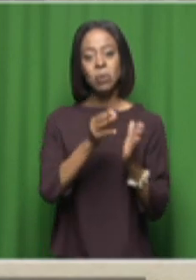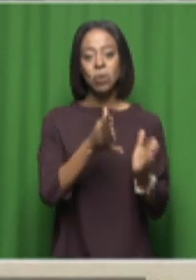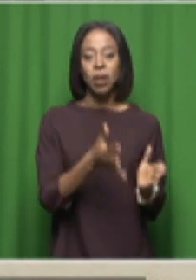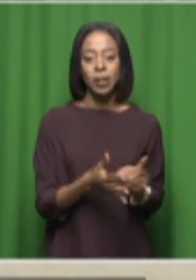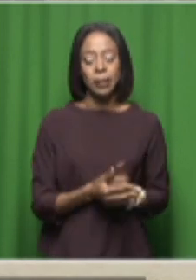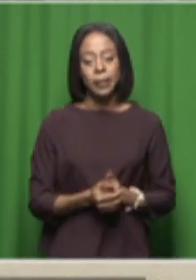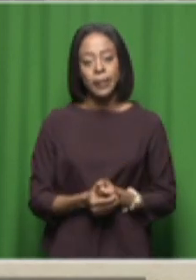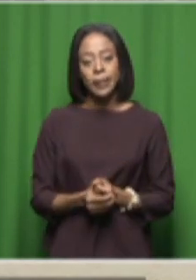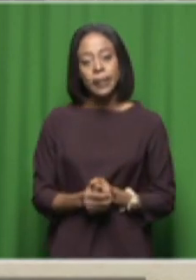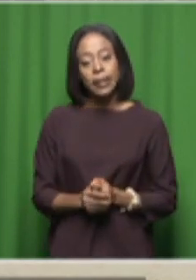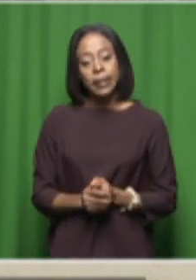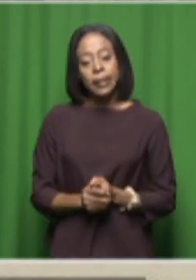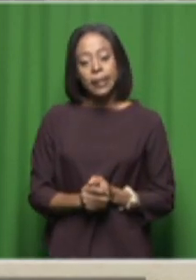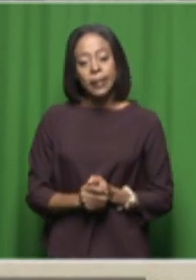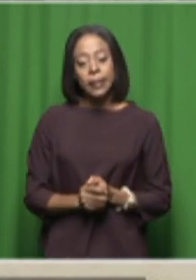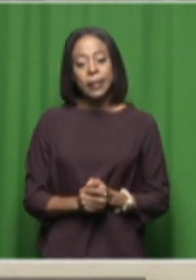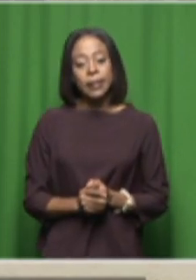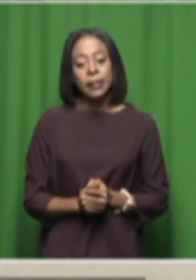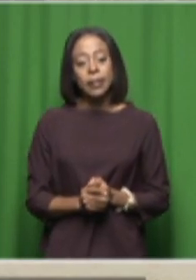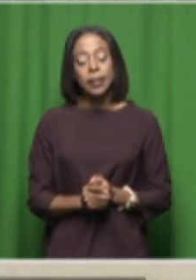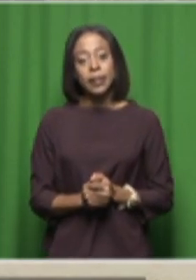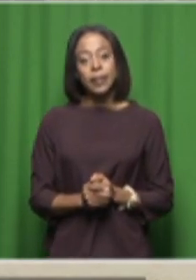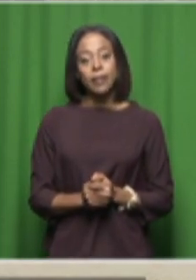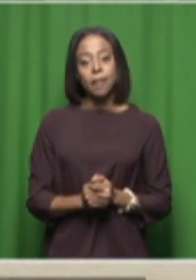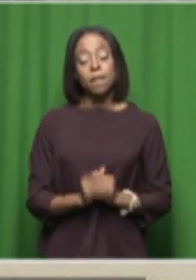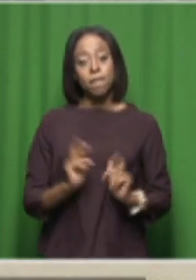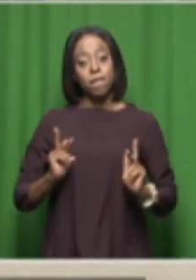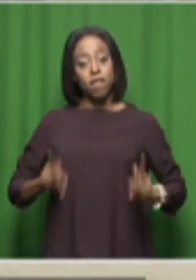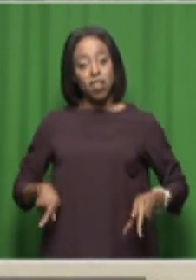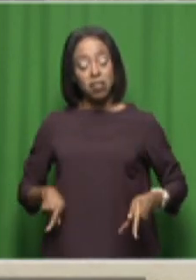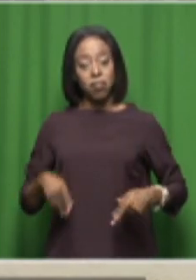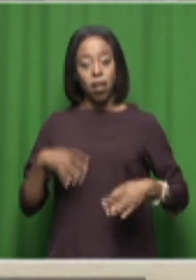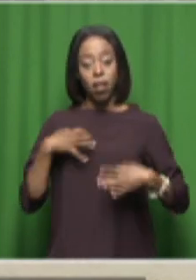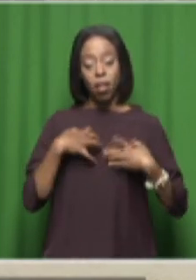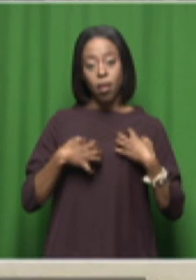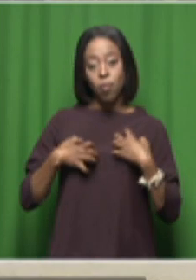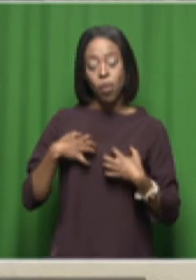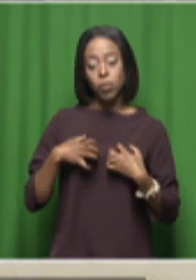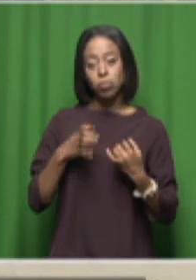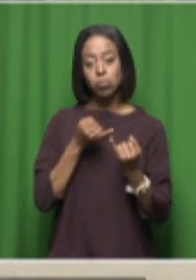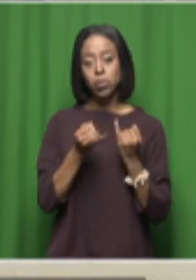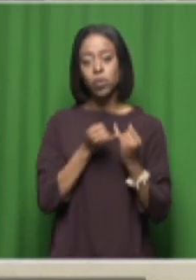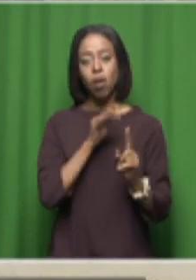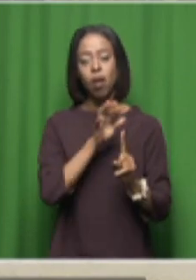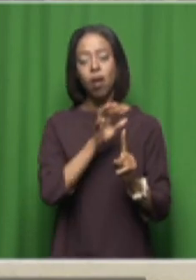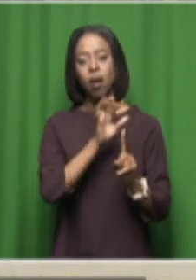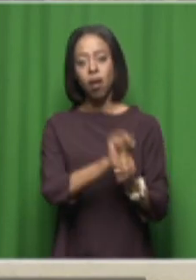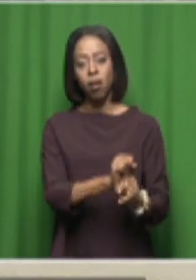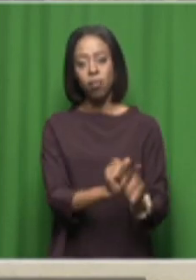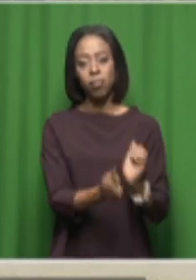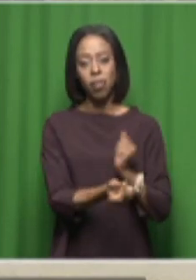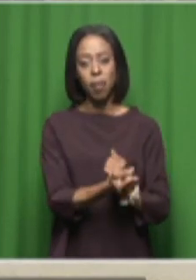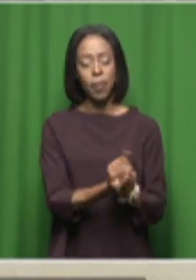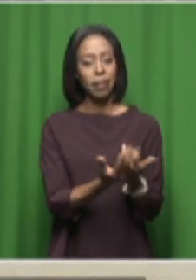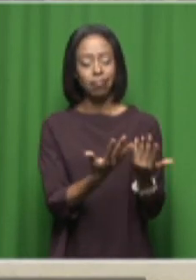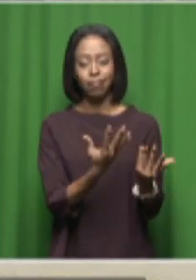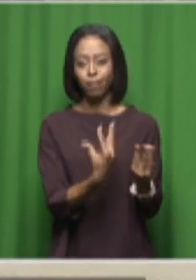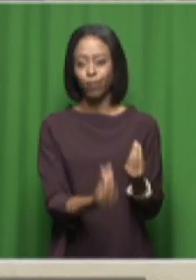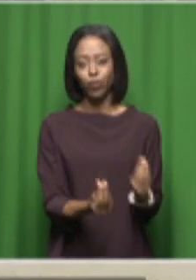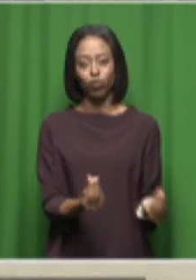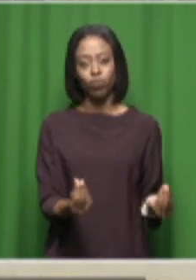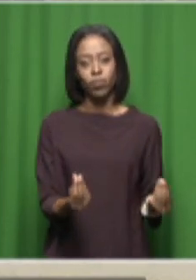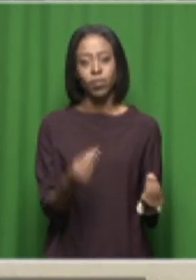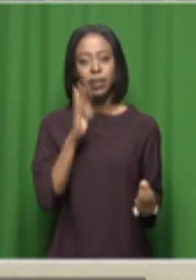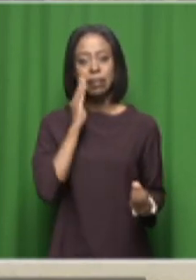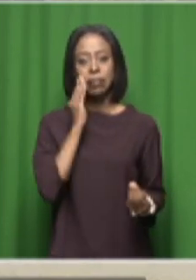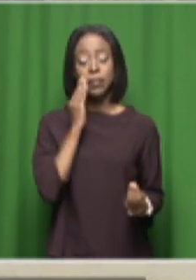have been exposed to. You've got physical, emotional, sexual abuse that some of these children would have been exposed to as